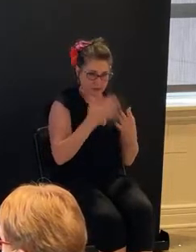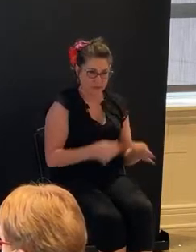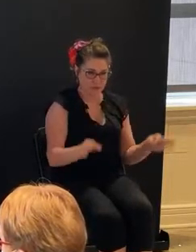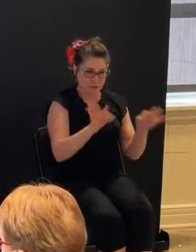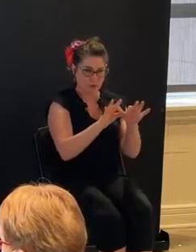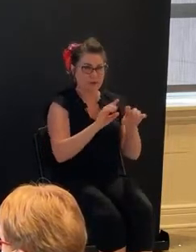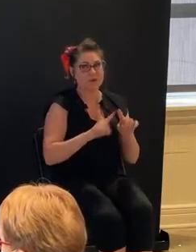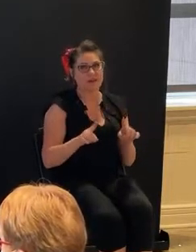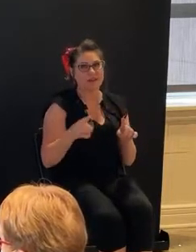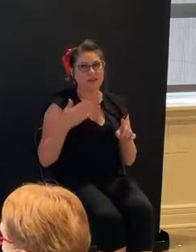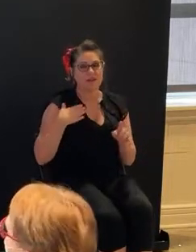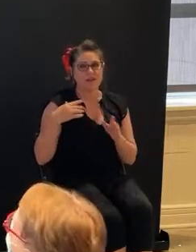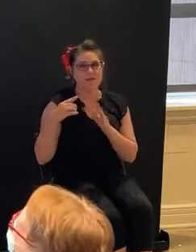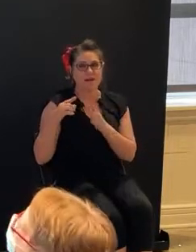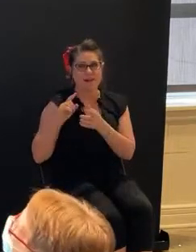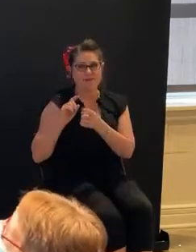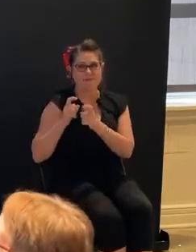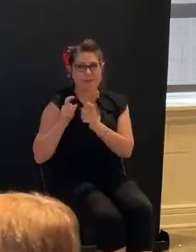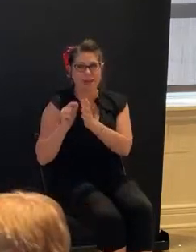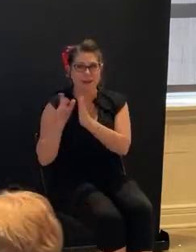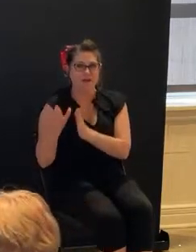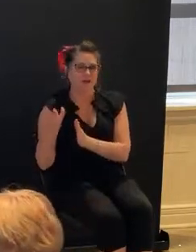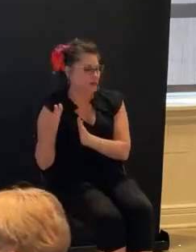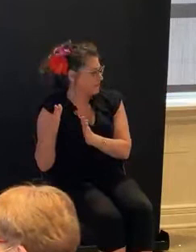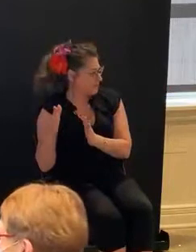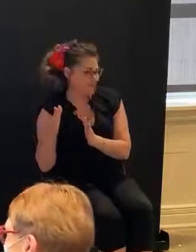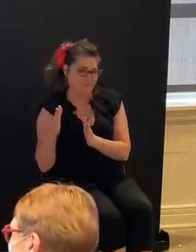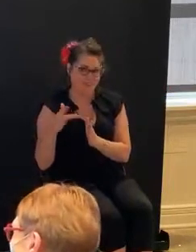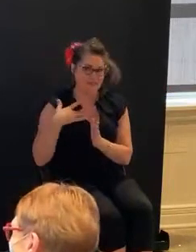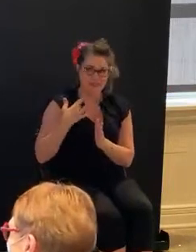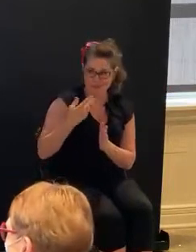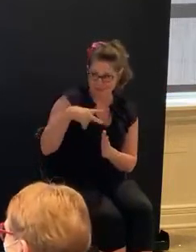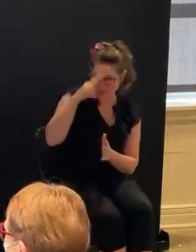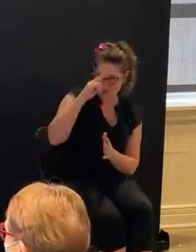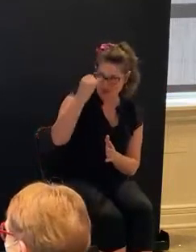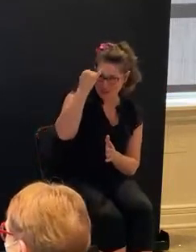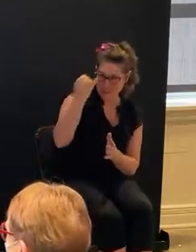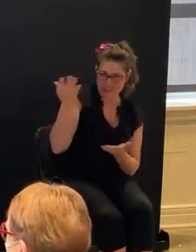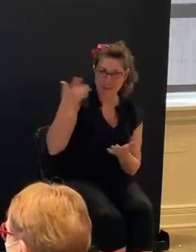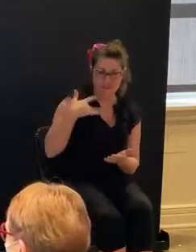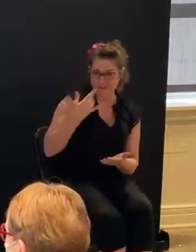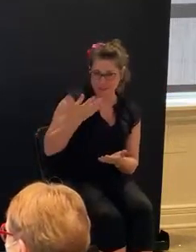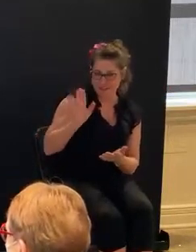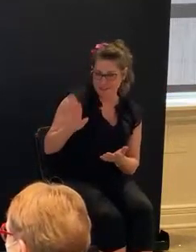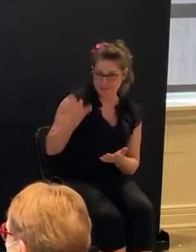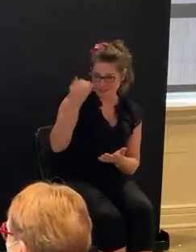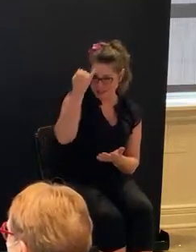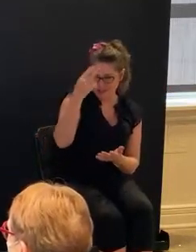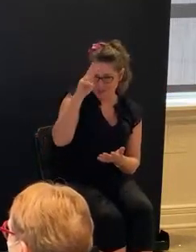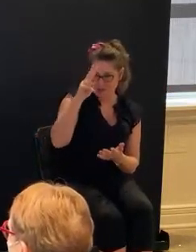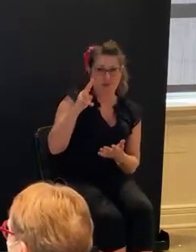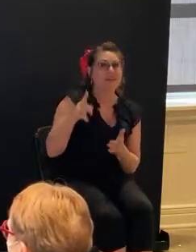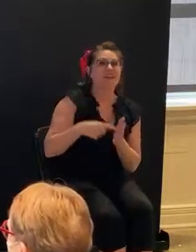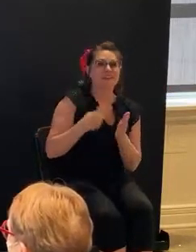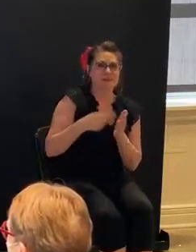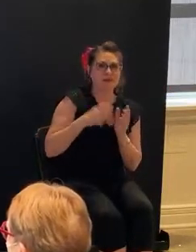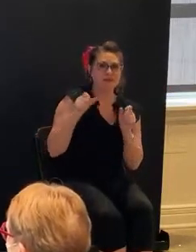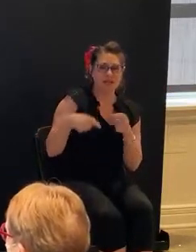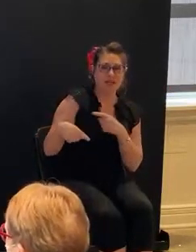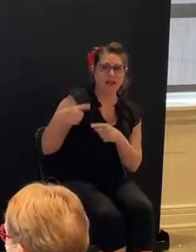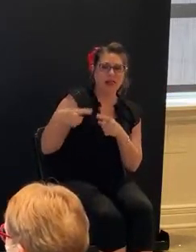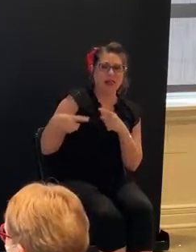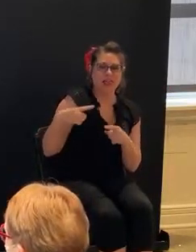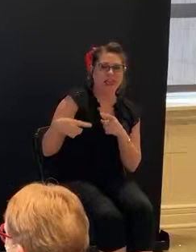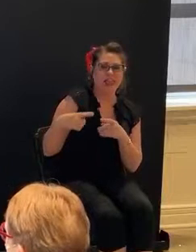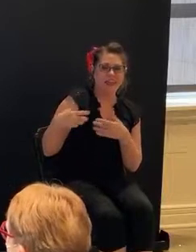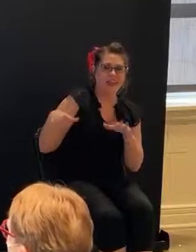have some stupid idea, or I thought it was a stupid idea. And, you know, sometimes I could argue him out of those, and sometimes